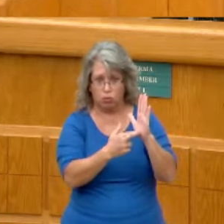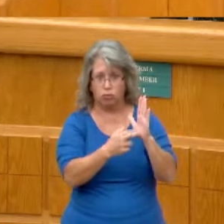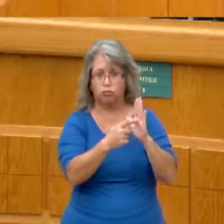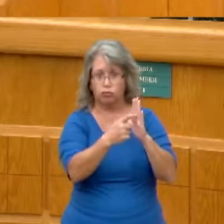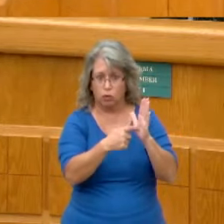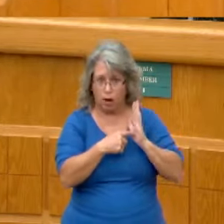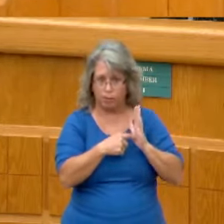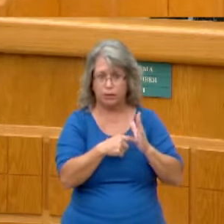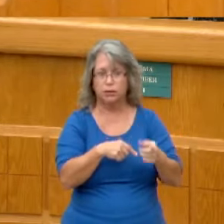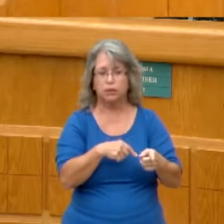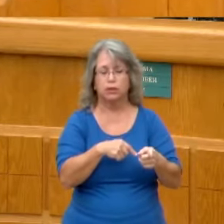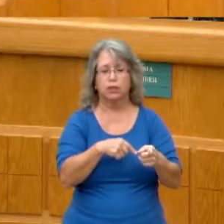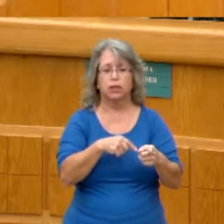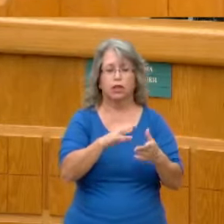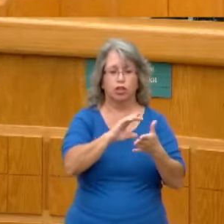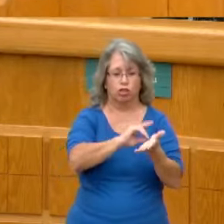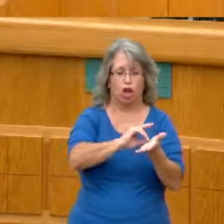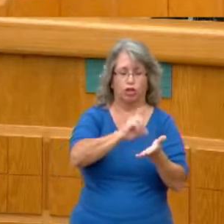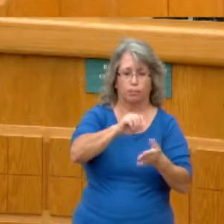appointment, you can call